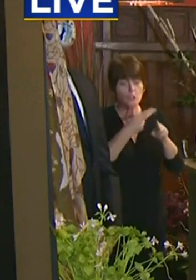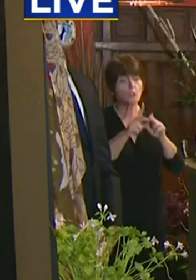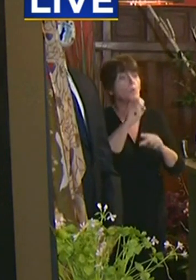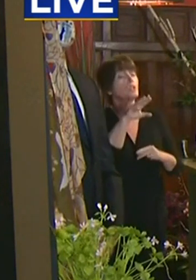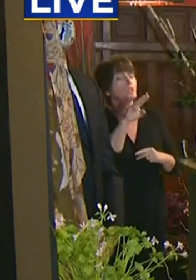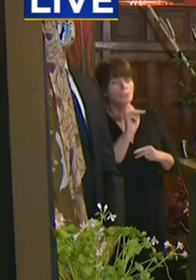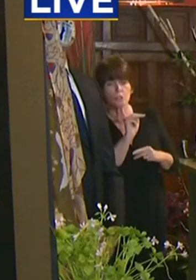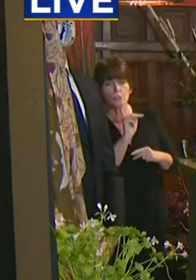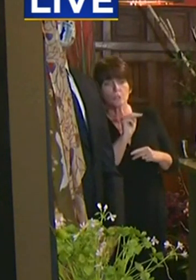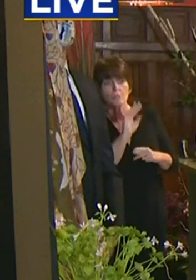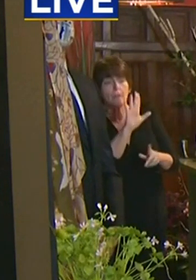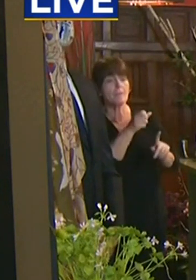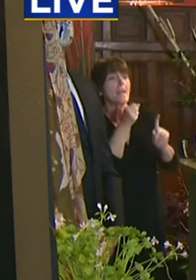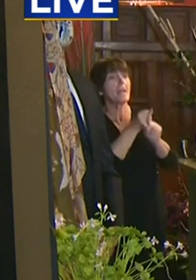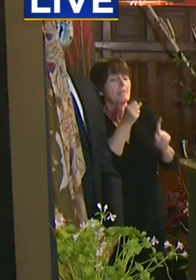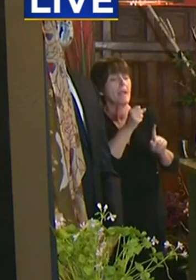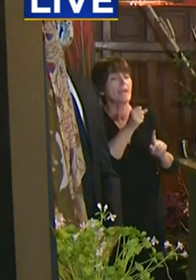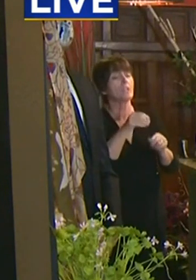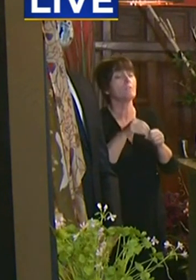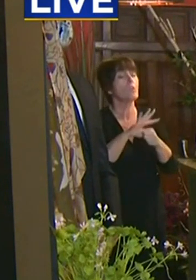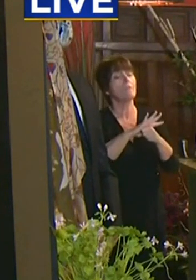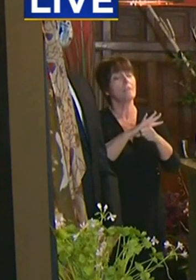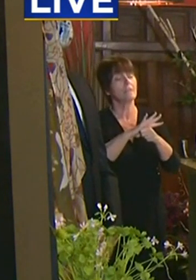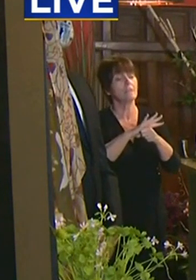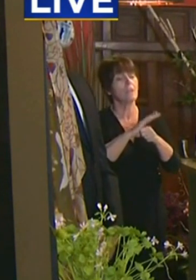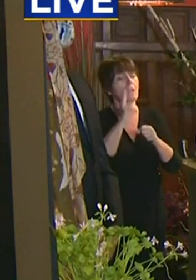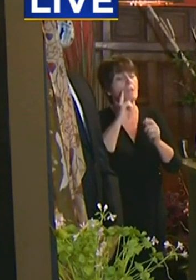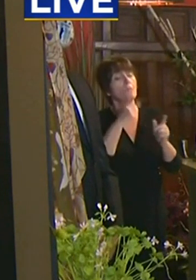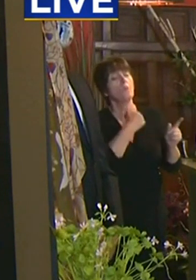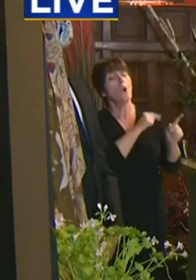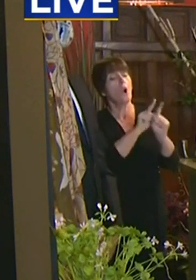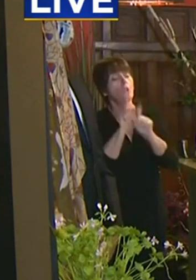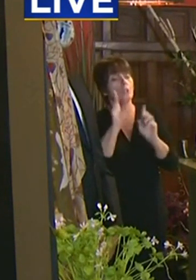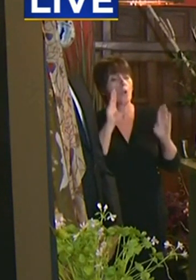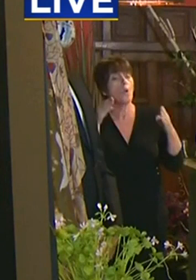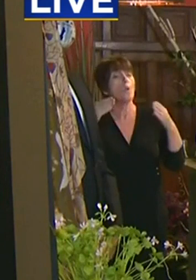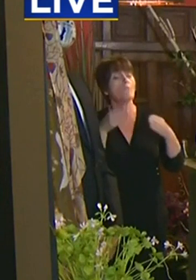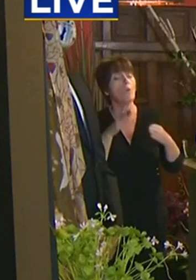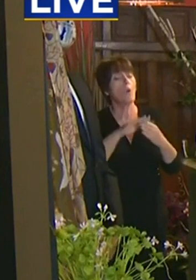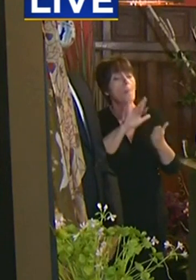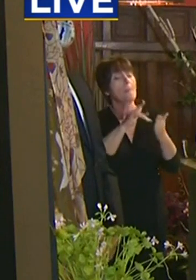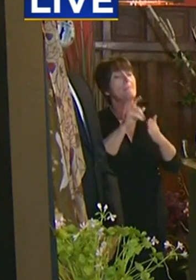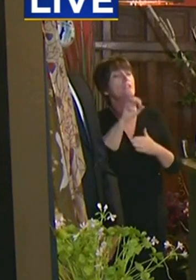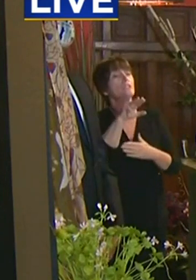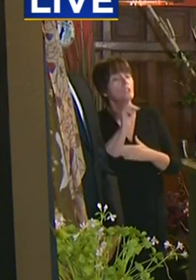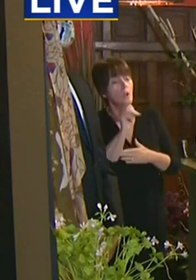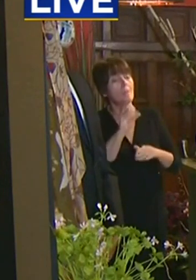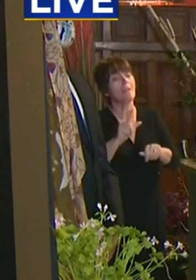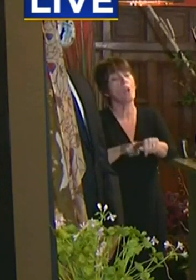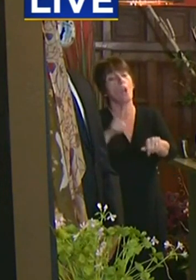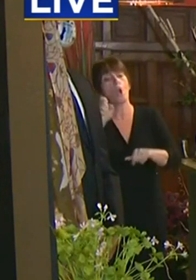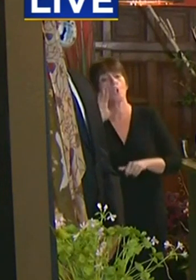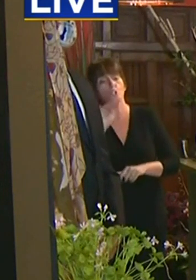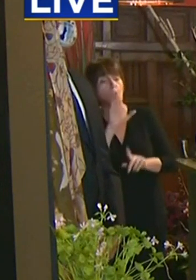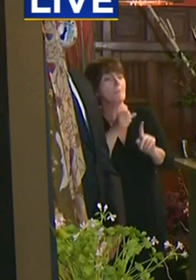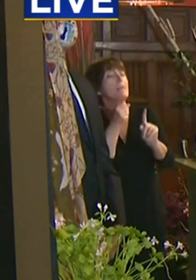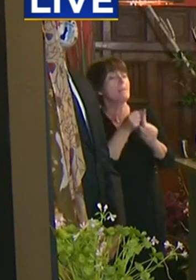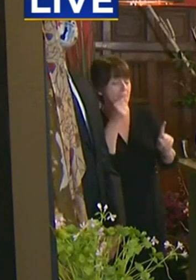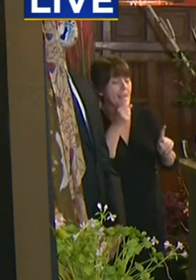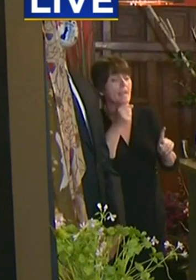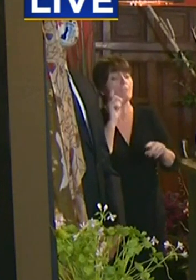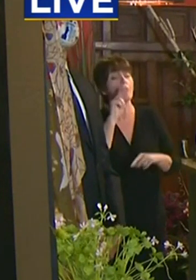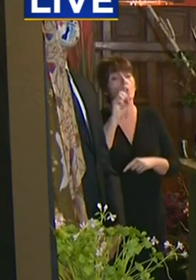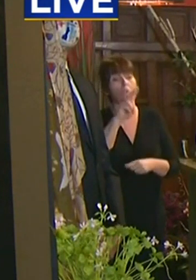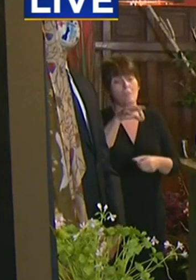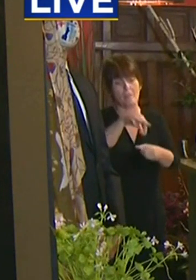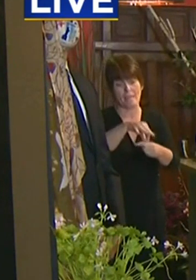short-term impacts of COVID-19. We're also focusing on the midterm and longer-term impacts, including the November